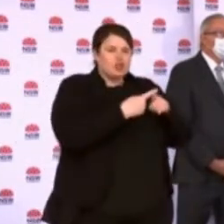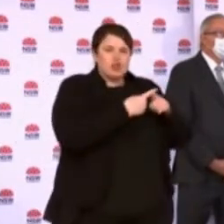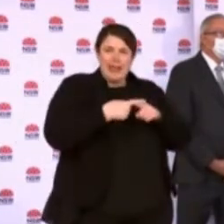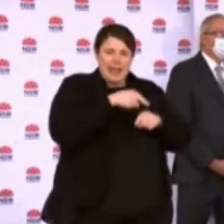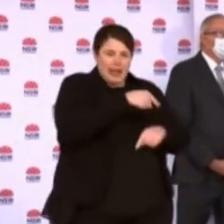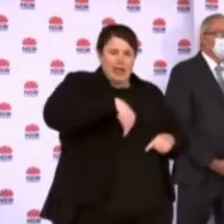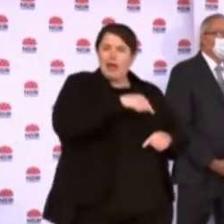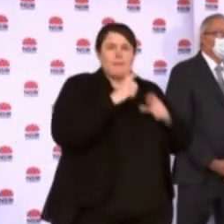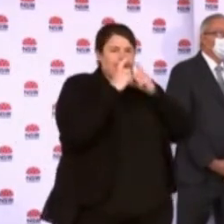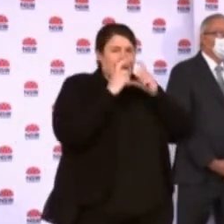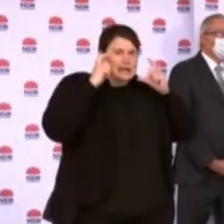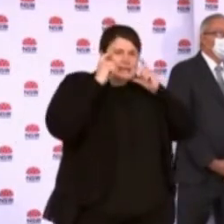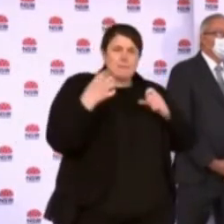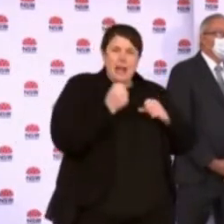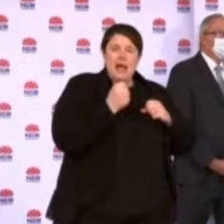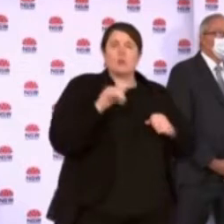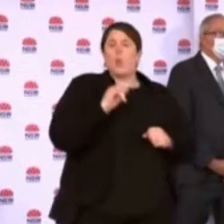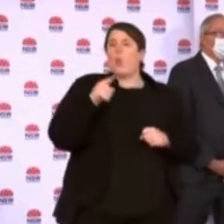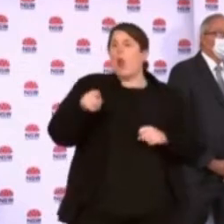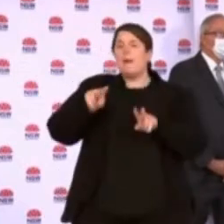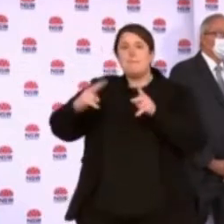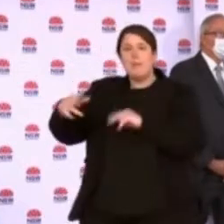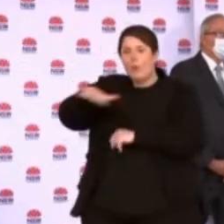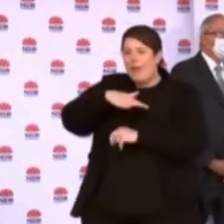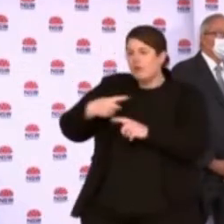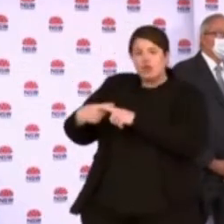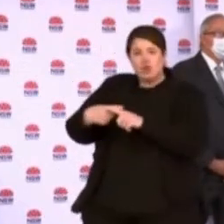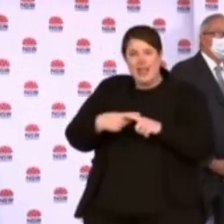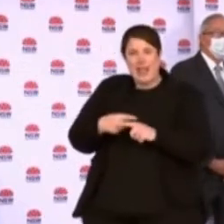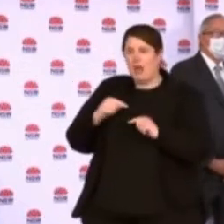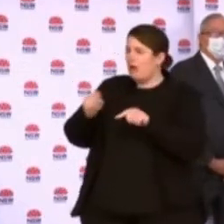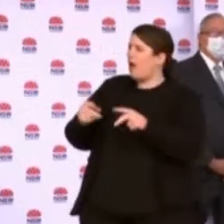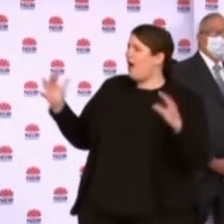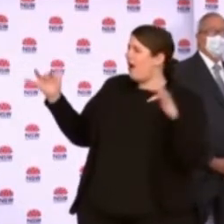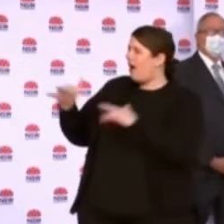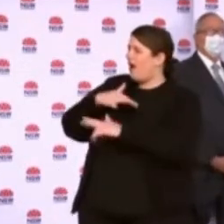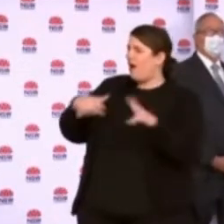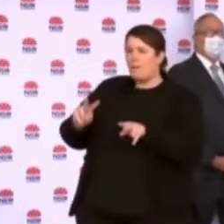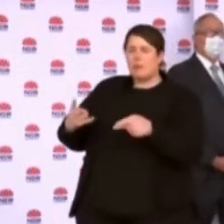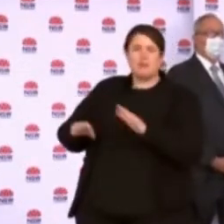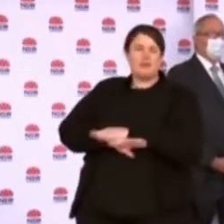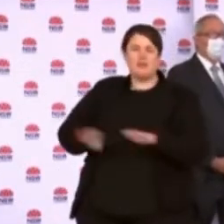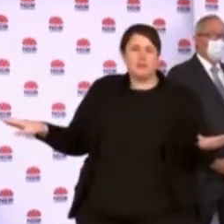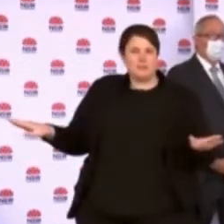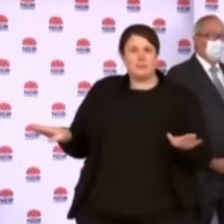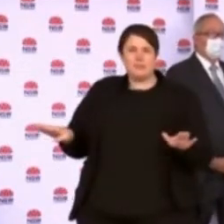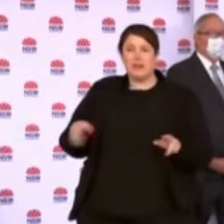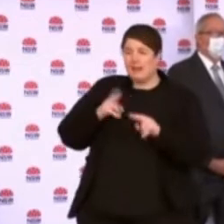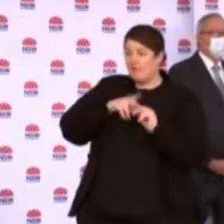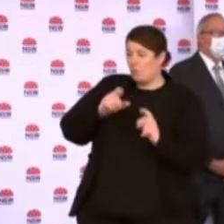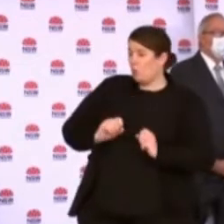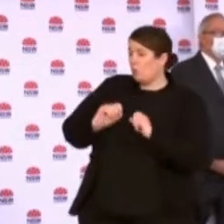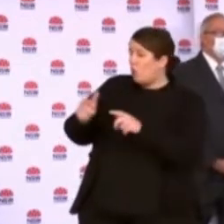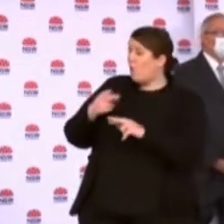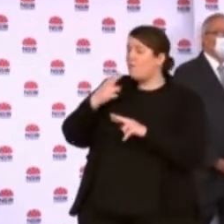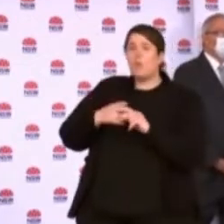social gatherings or any gatherings across household groups in those apartment buildings as well. Just to highlight that, even if you're going to get